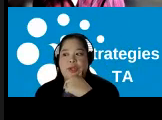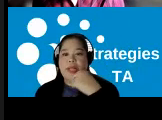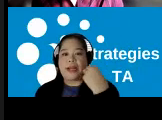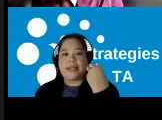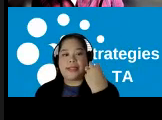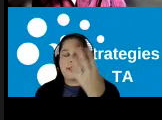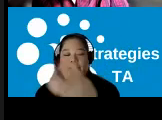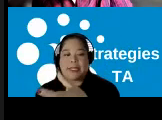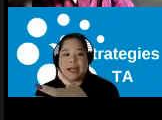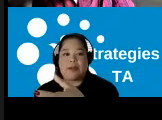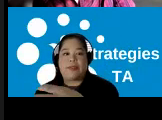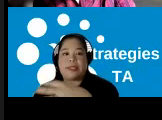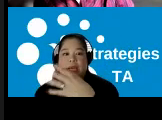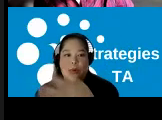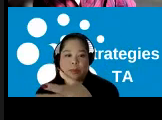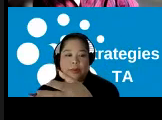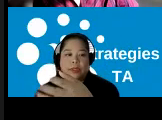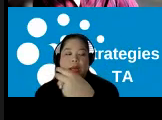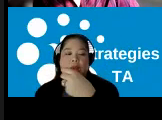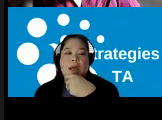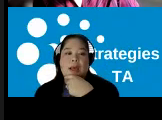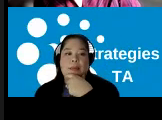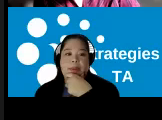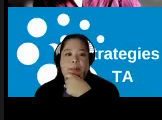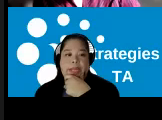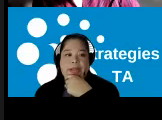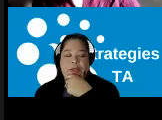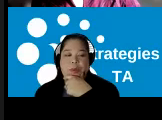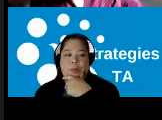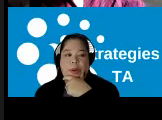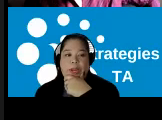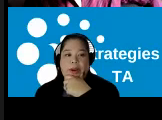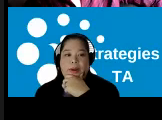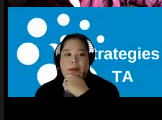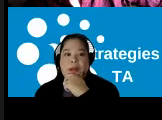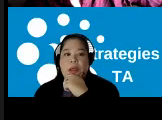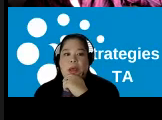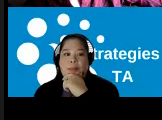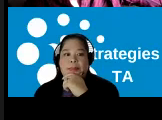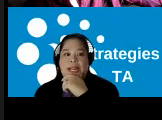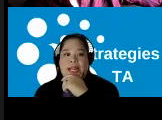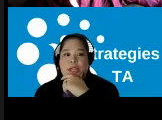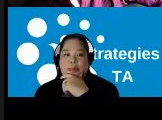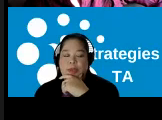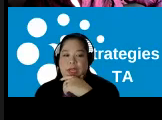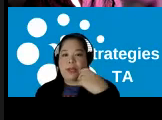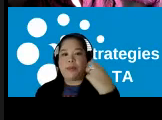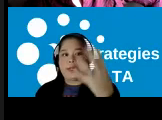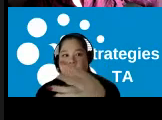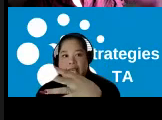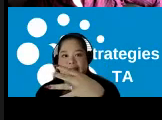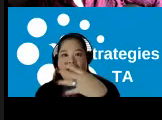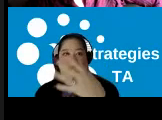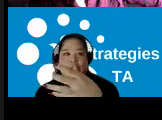making sure that the system itself is equitable, that we're making sure we are letting the community